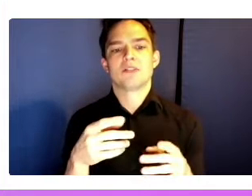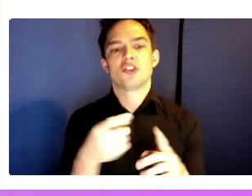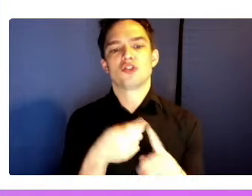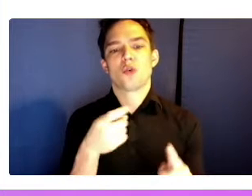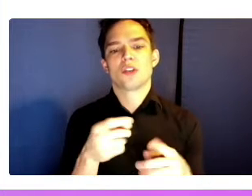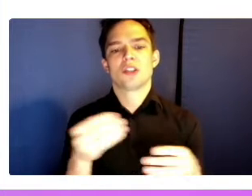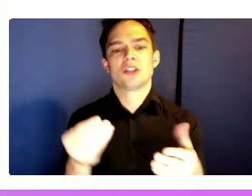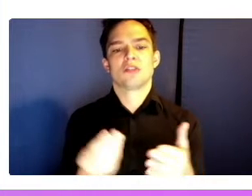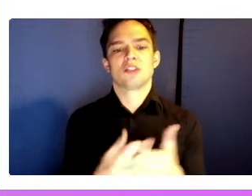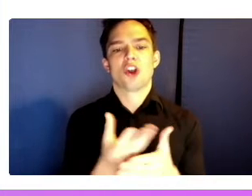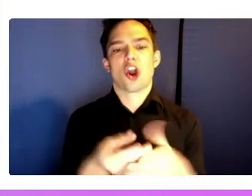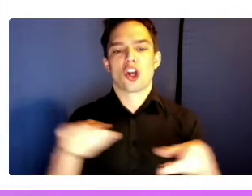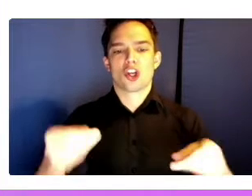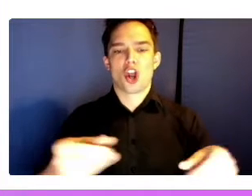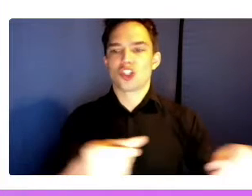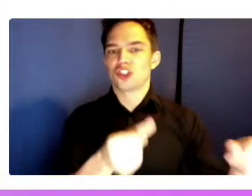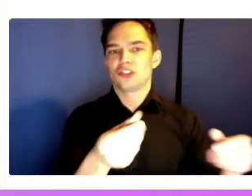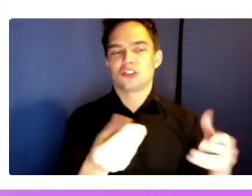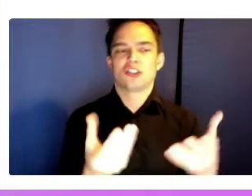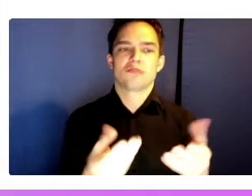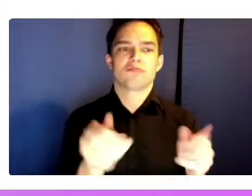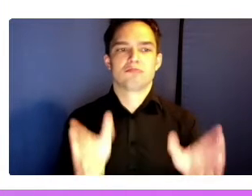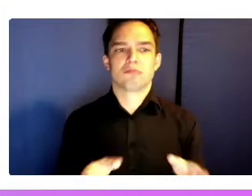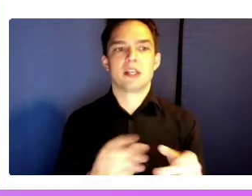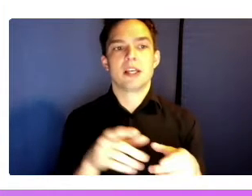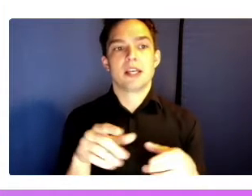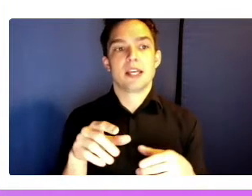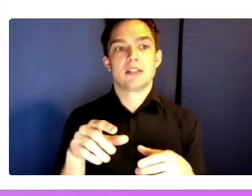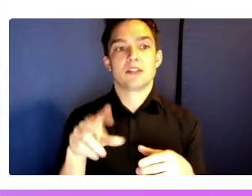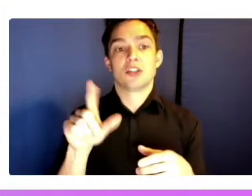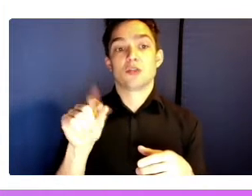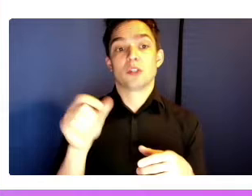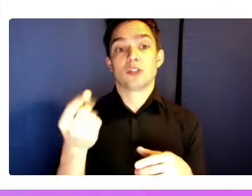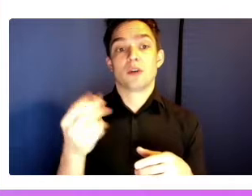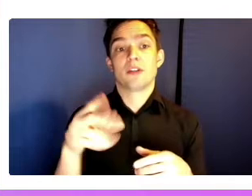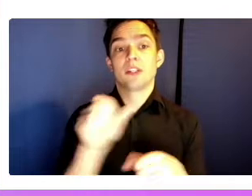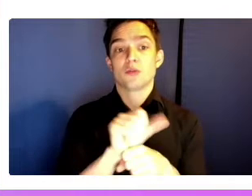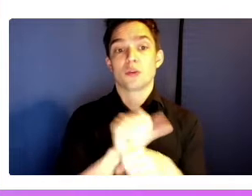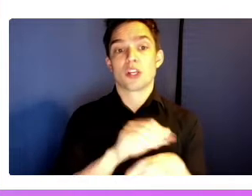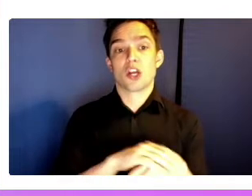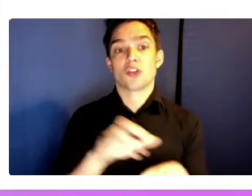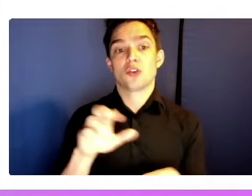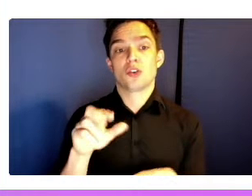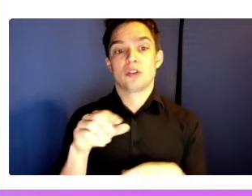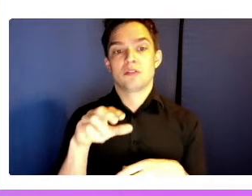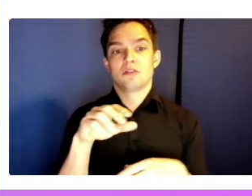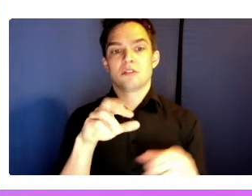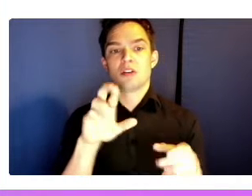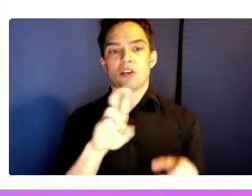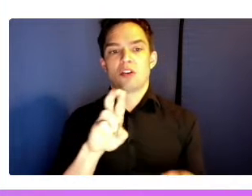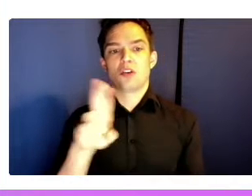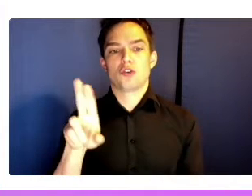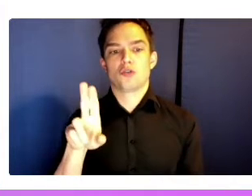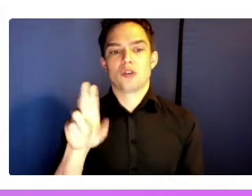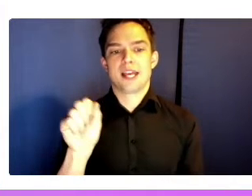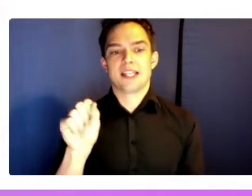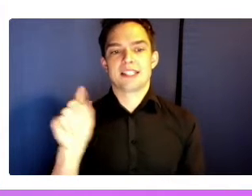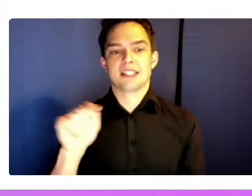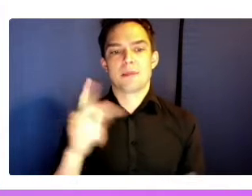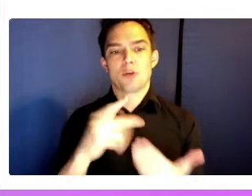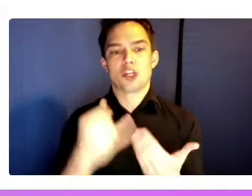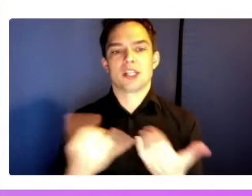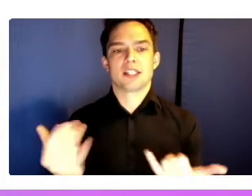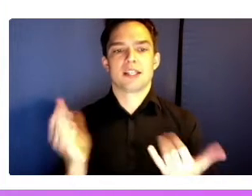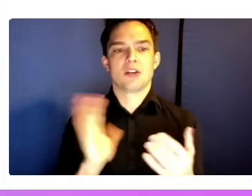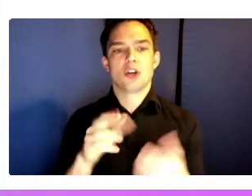in 2012, Steve was working on the Ruby on Rails project. He works with Rust, the Rust project now, but